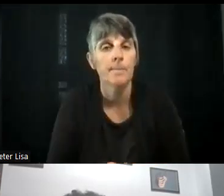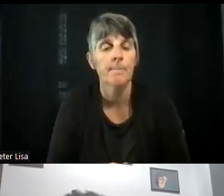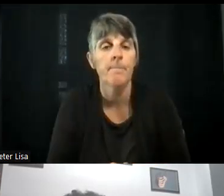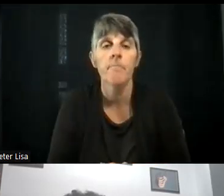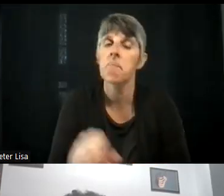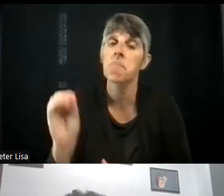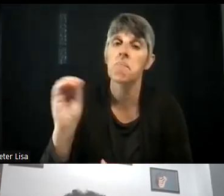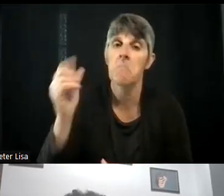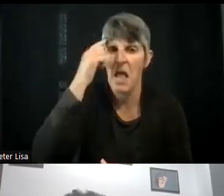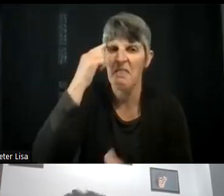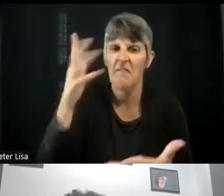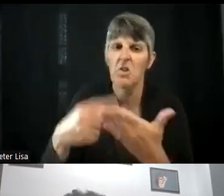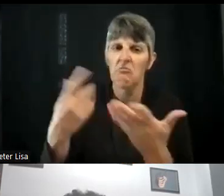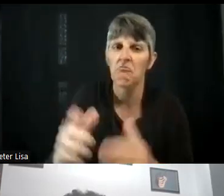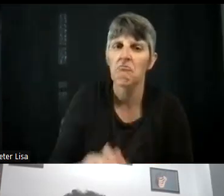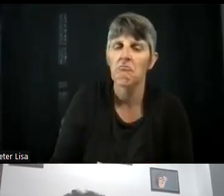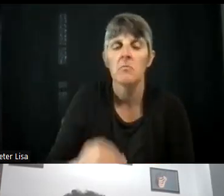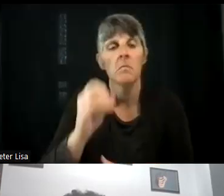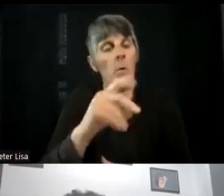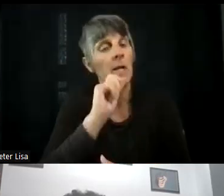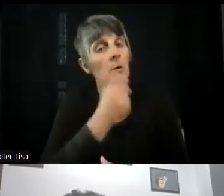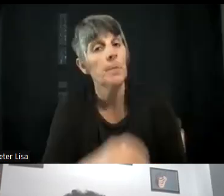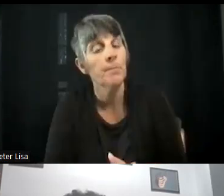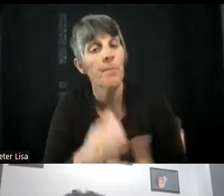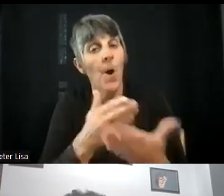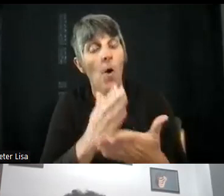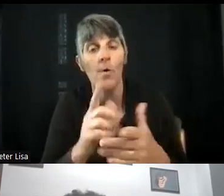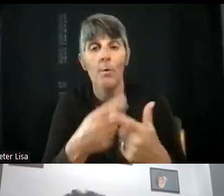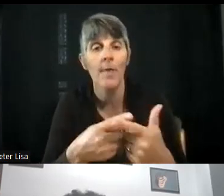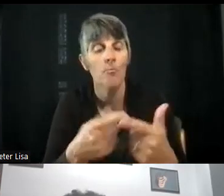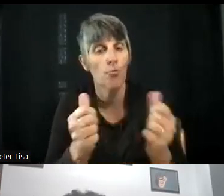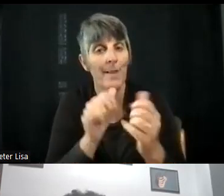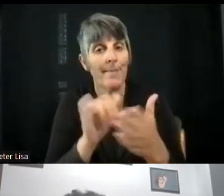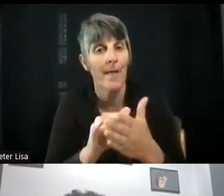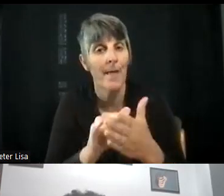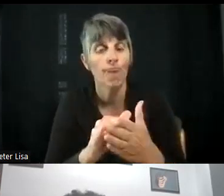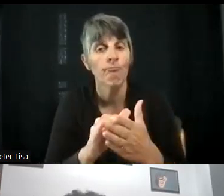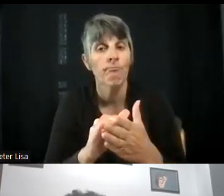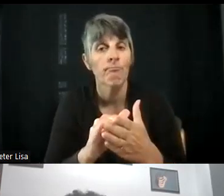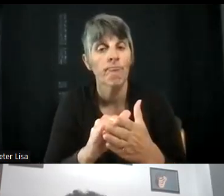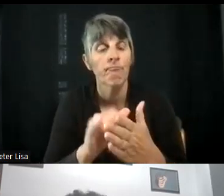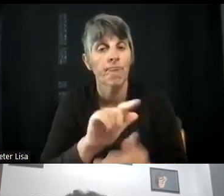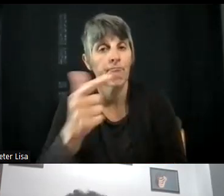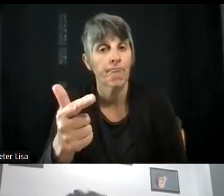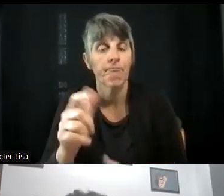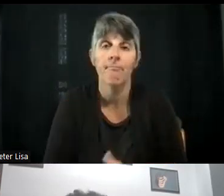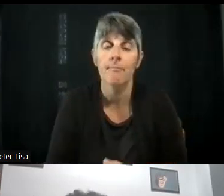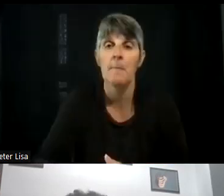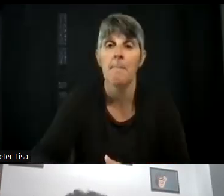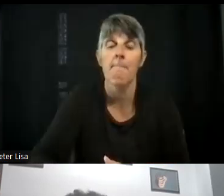don't think so. I think you covered it. Okay, cool. All right, well then with that, I can pass it over to